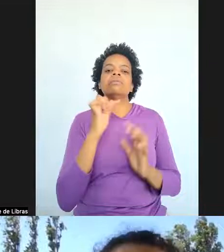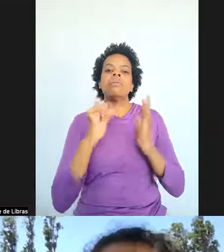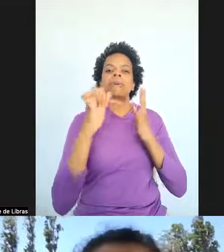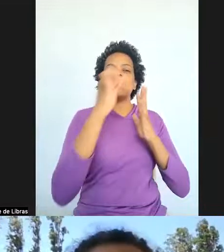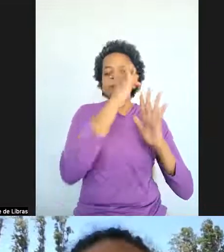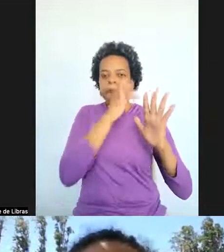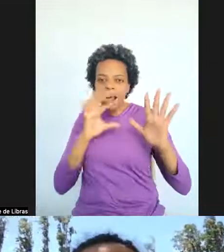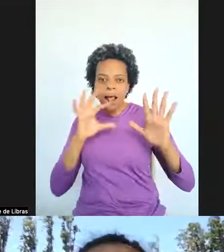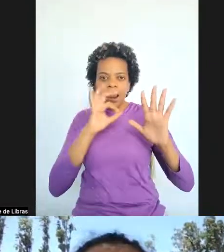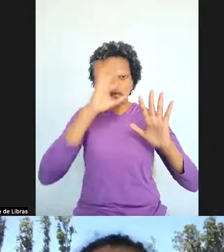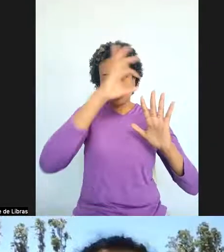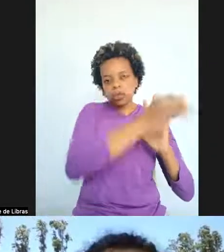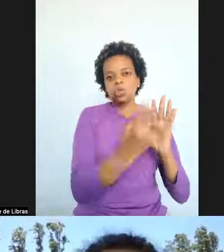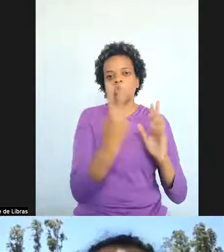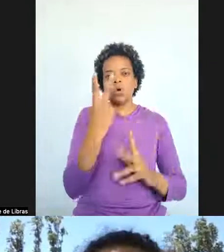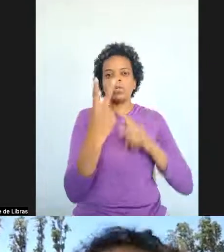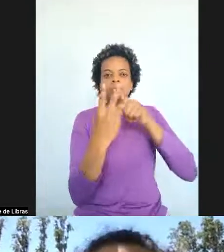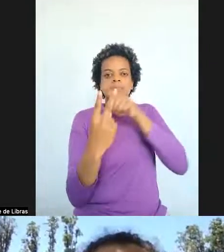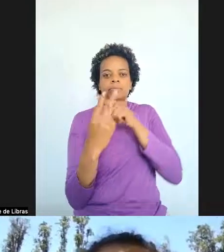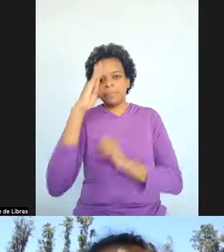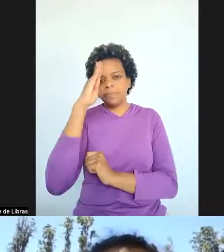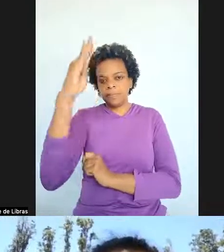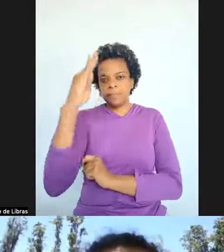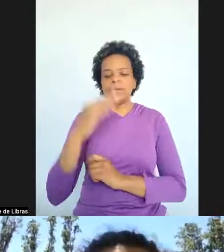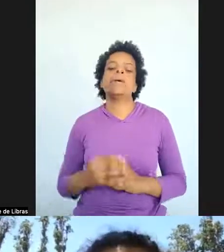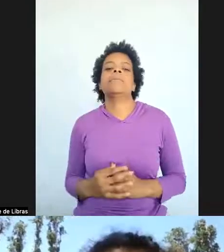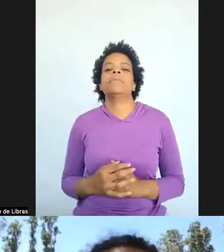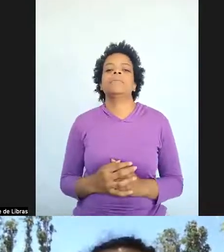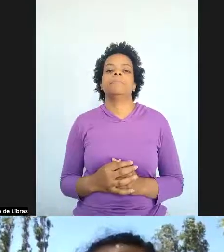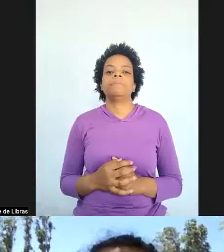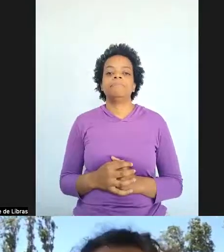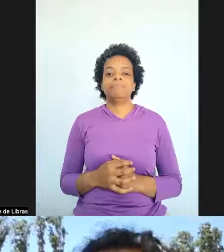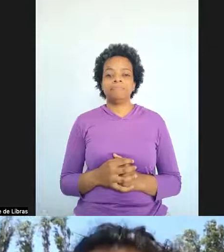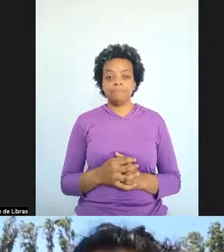of action that are interrelated and also 2 transversal axes.